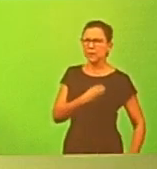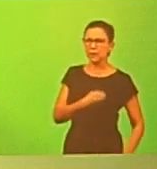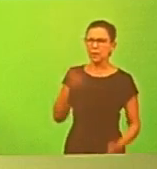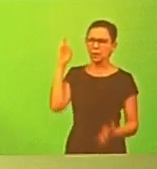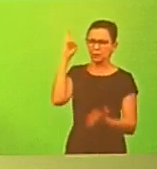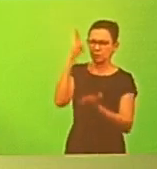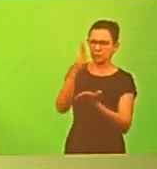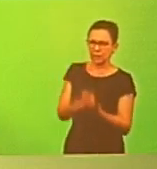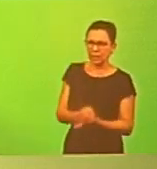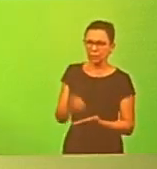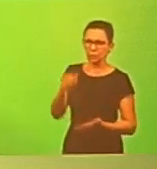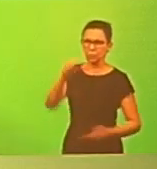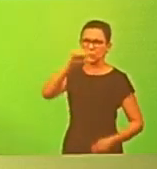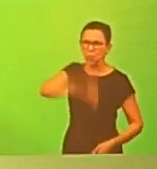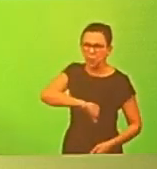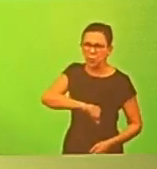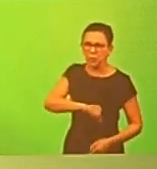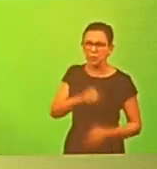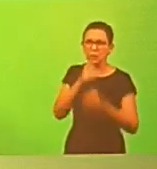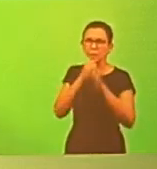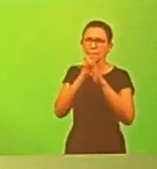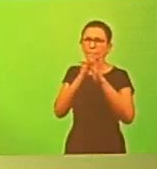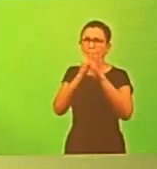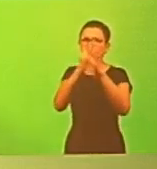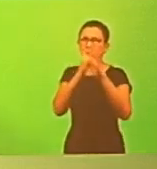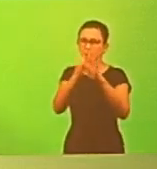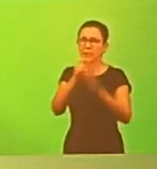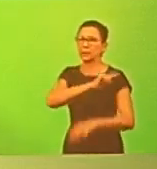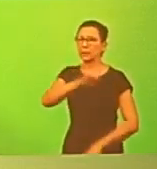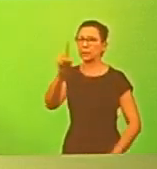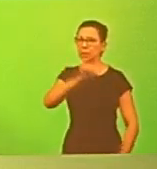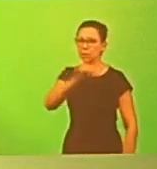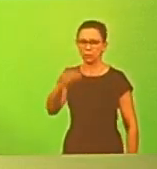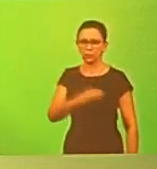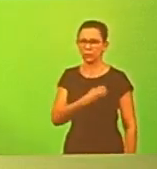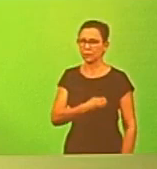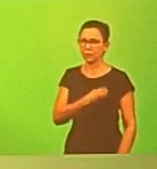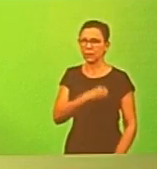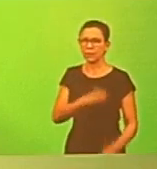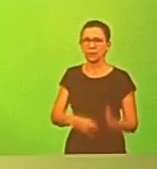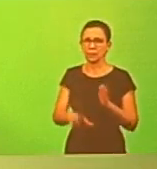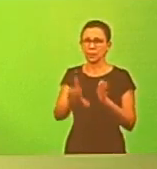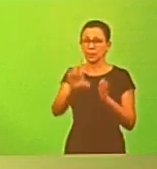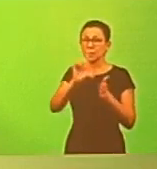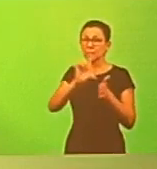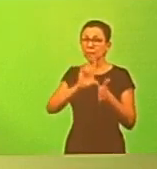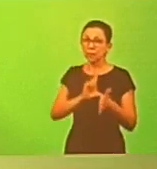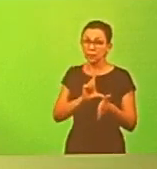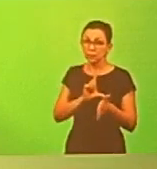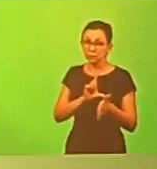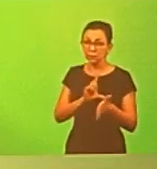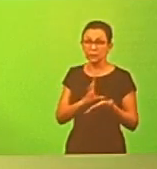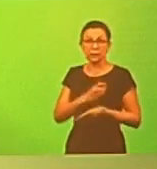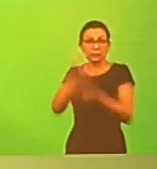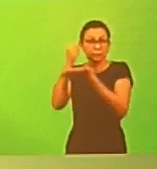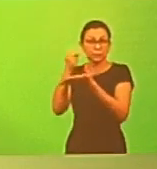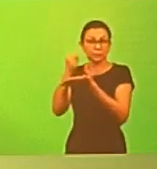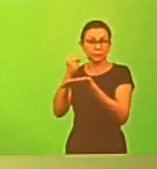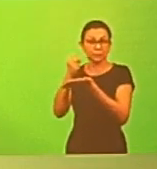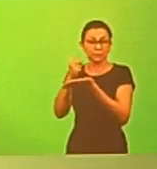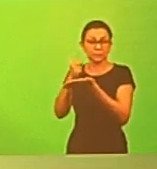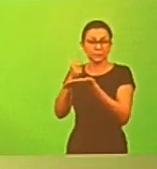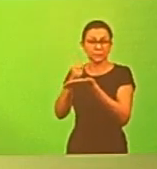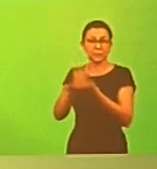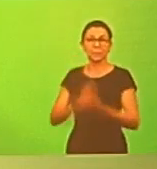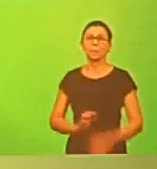And the church, but will the church live the consequences of the fourth trumpet? The answer is no. The church will not be here